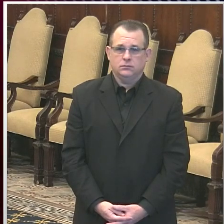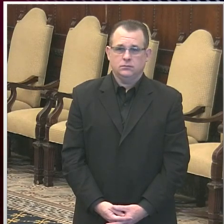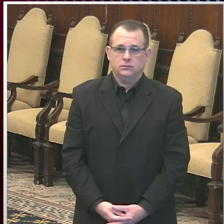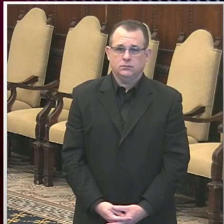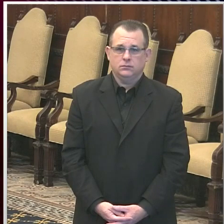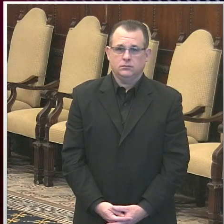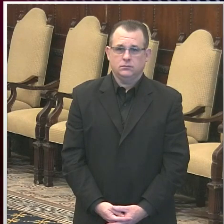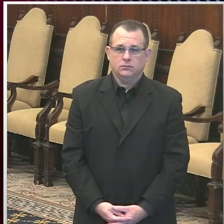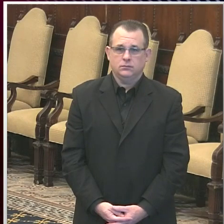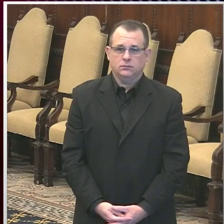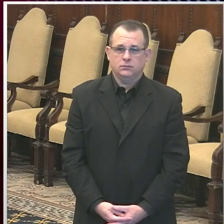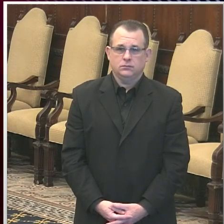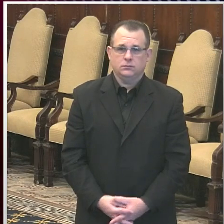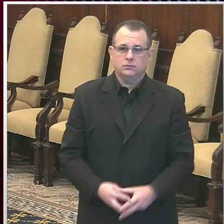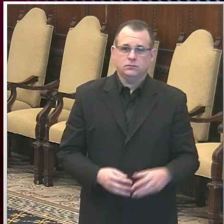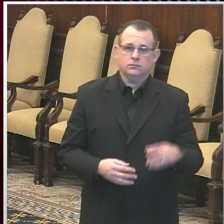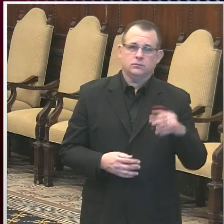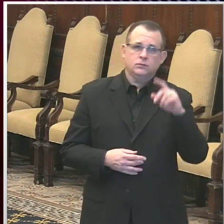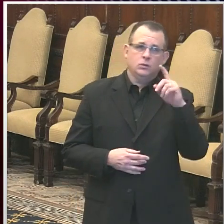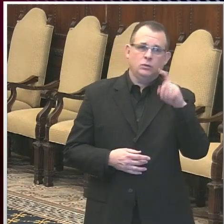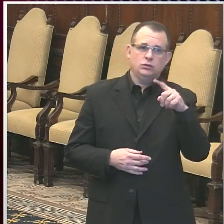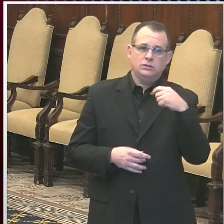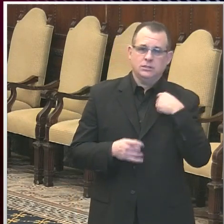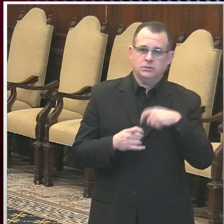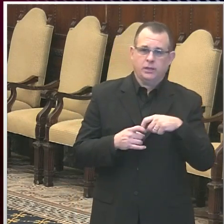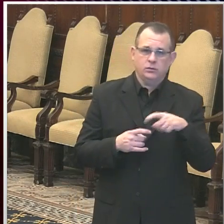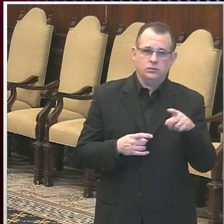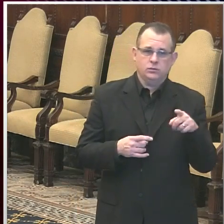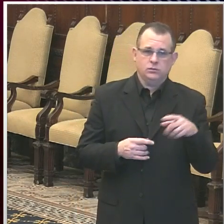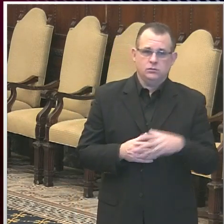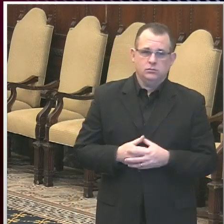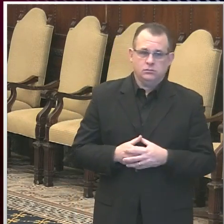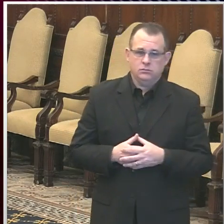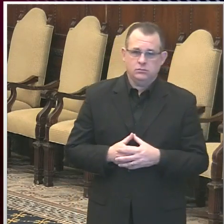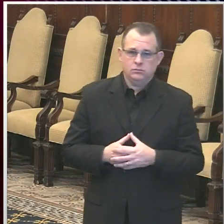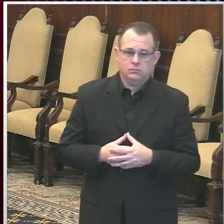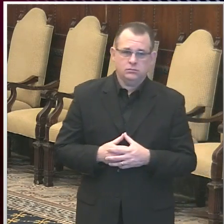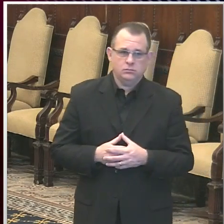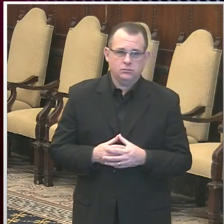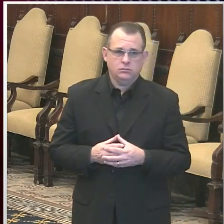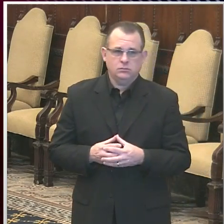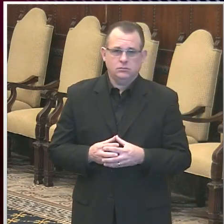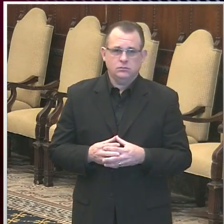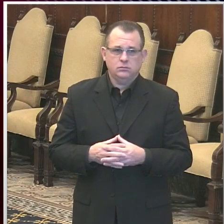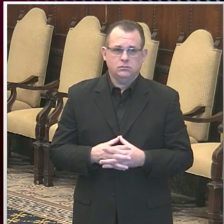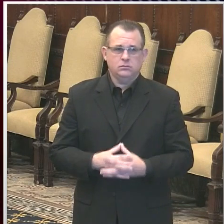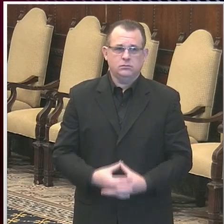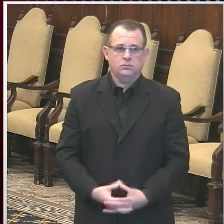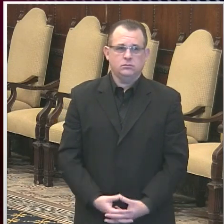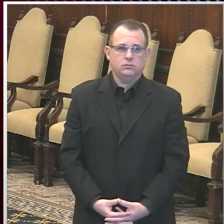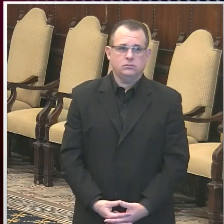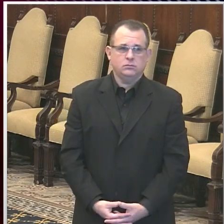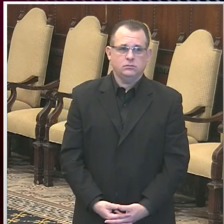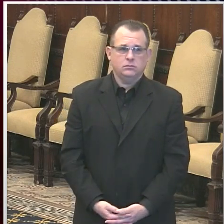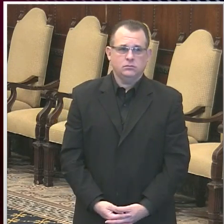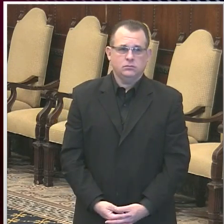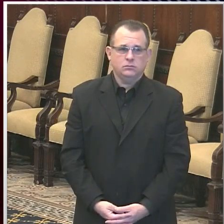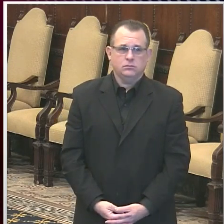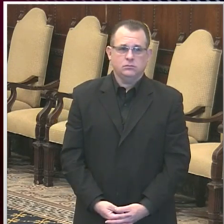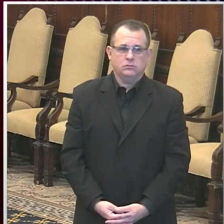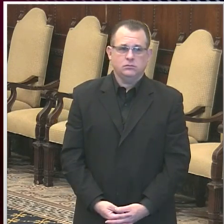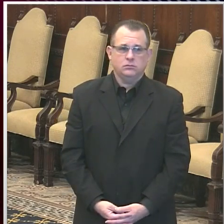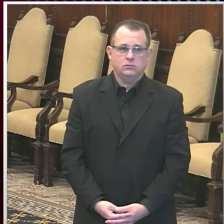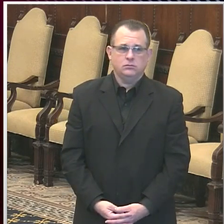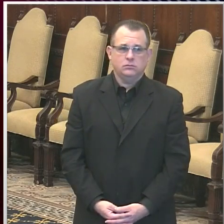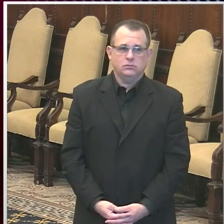Y en términos de los fondos federales que se le pidieron al gobierno y a la Casa Blanca, ¿han recibido respuestas? ¿Tienen